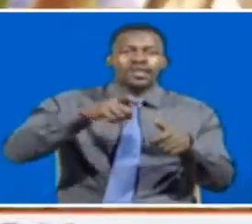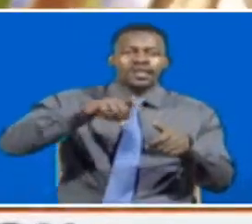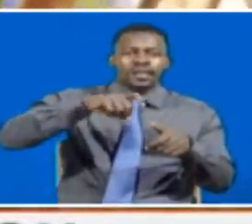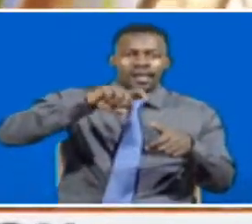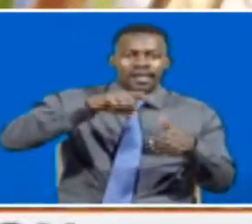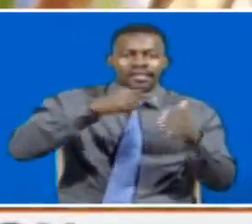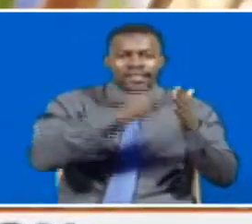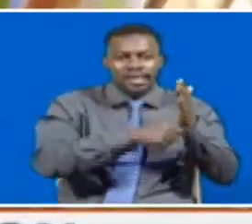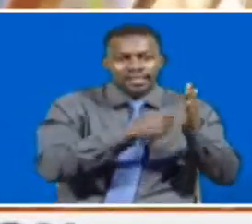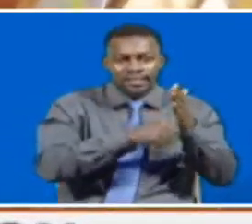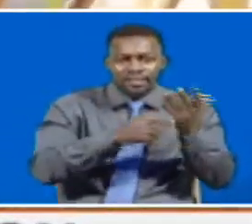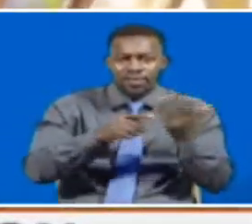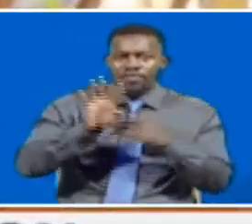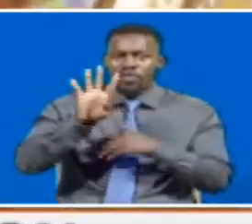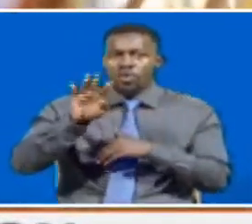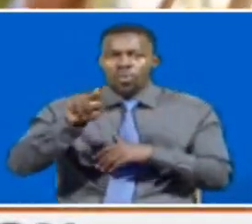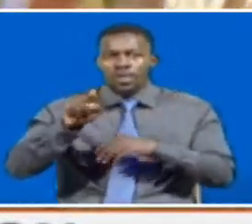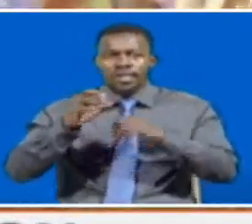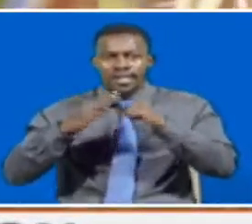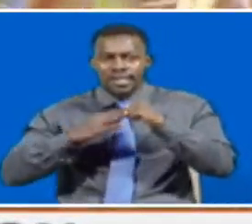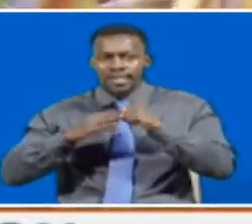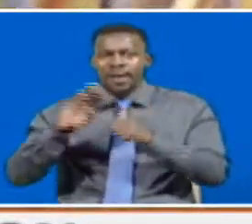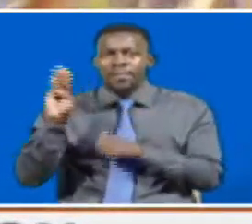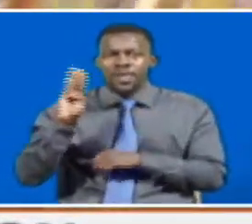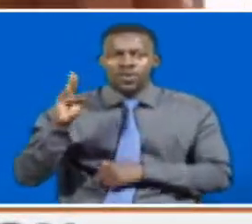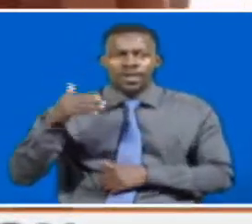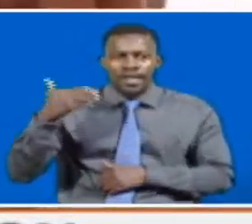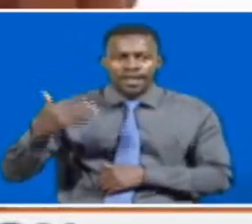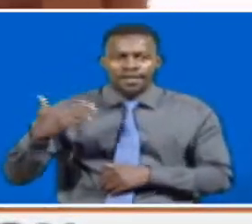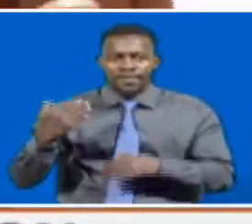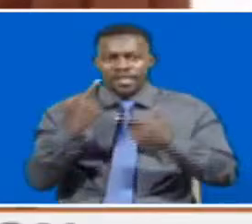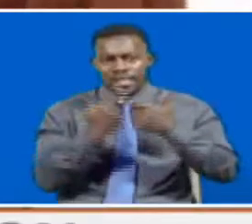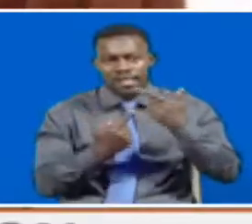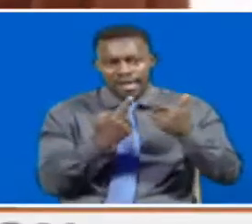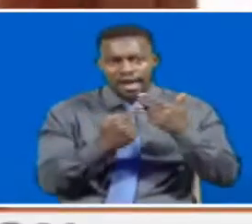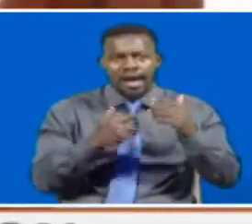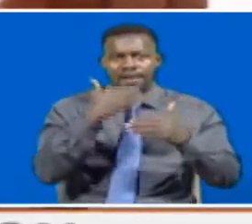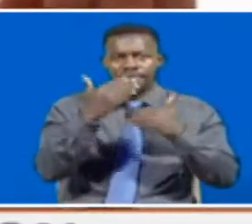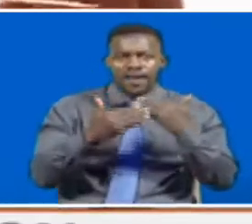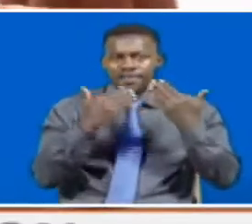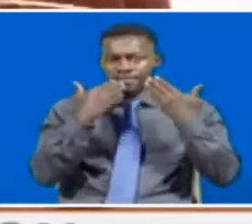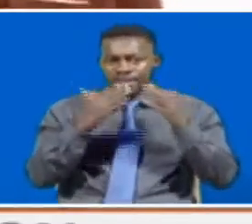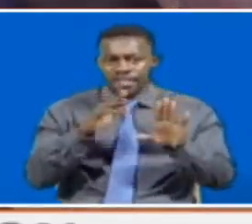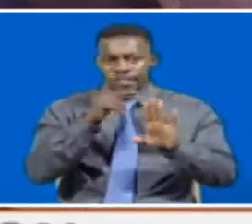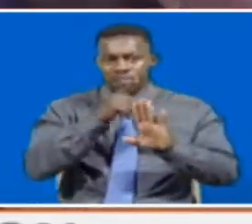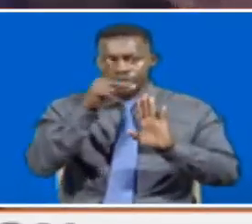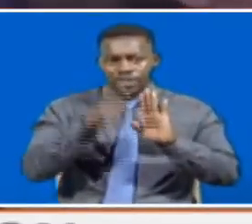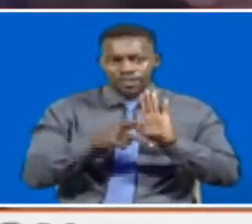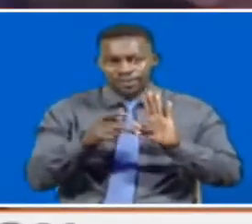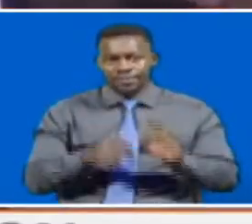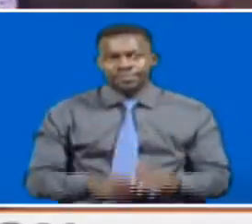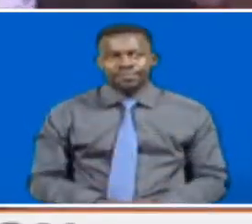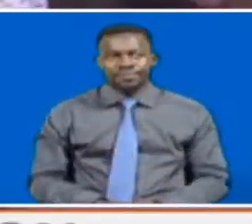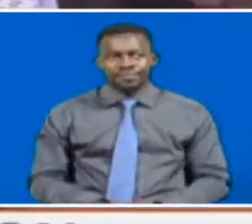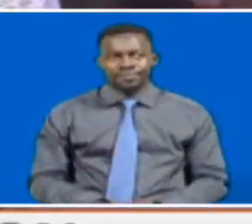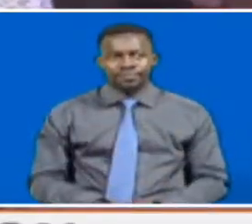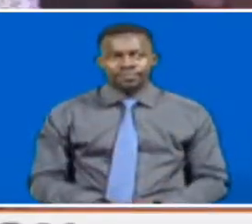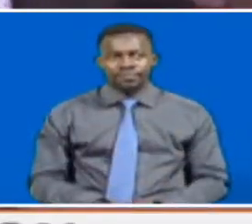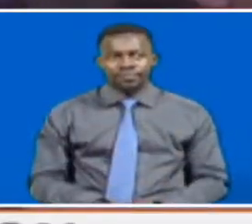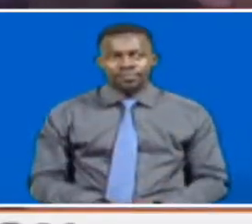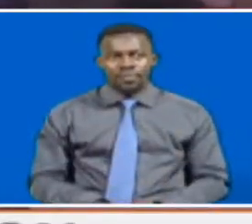4.8 billion annually once the project that has phase one almost done is completed. This particular